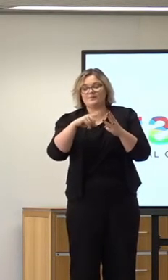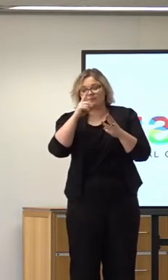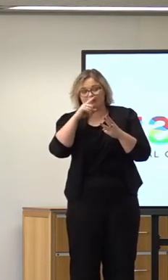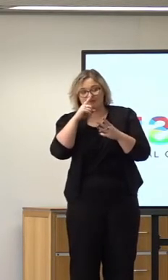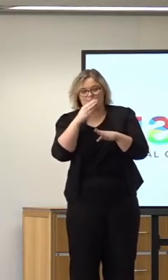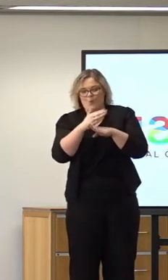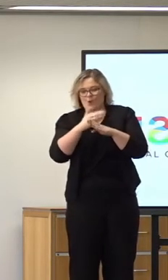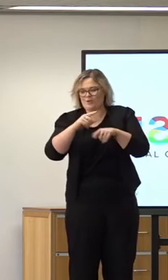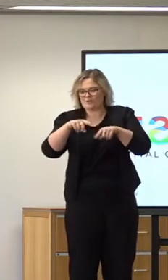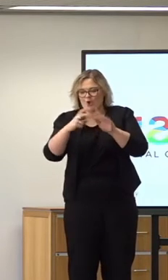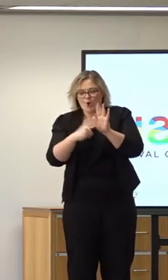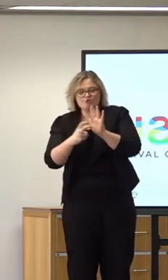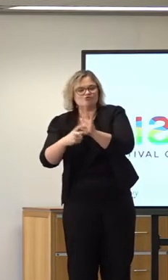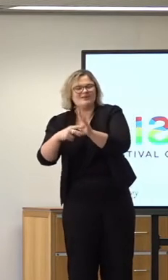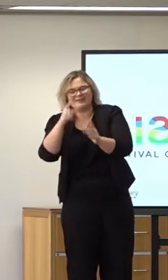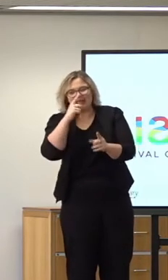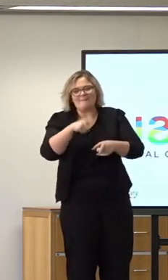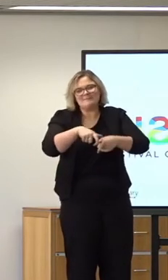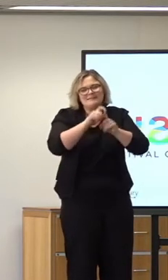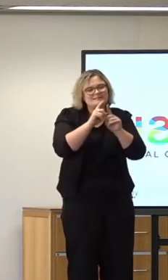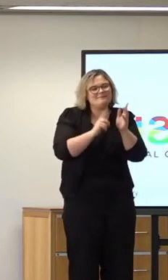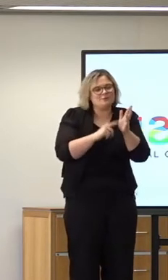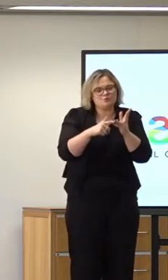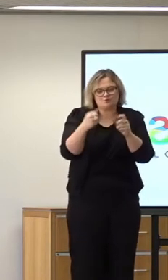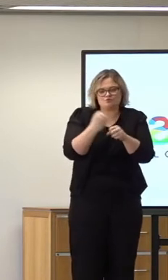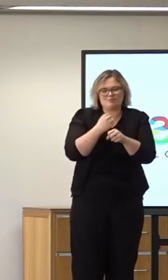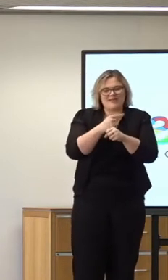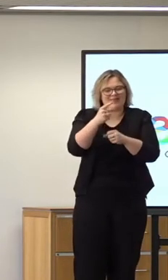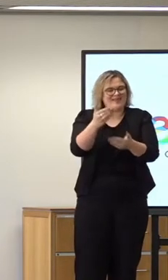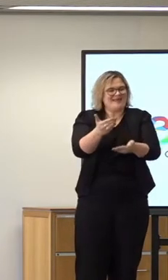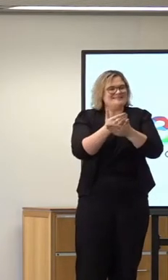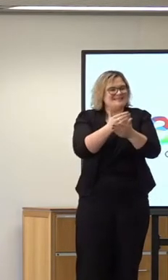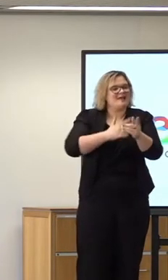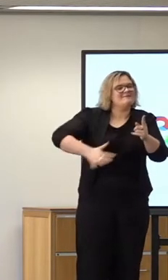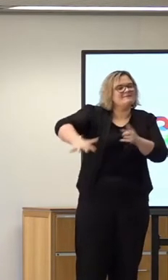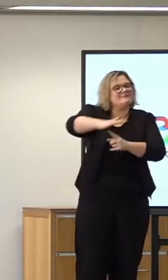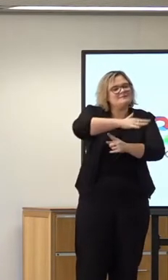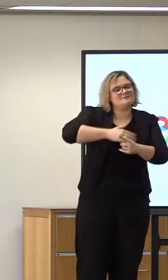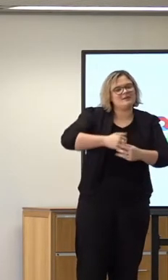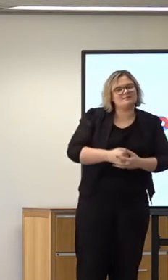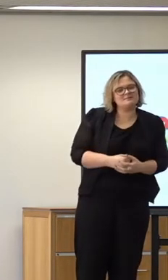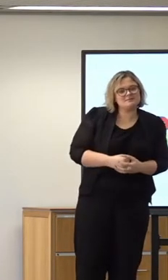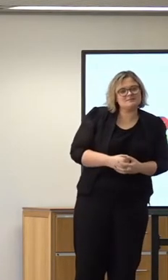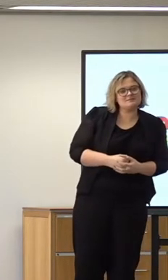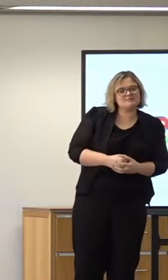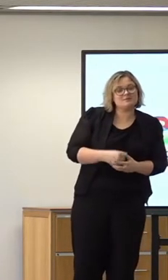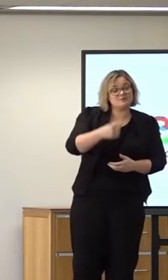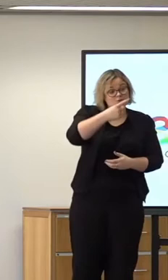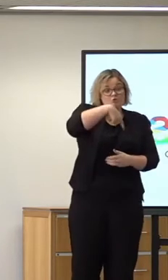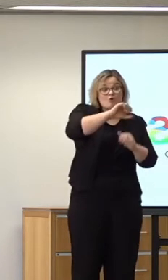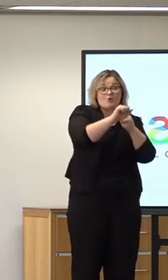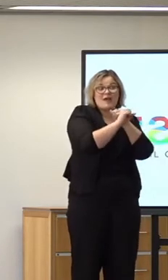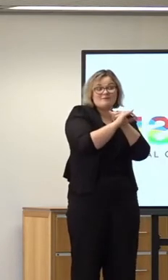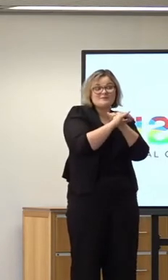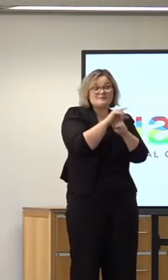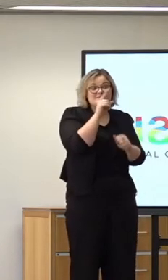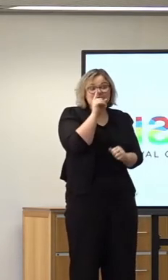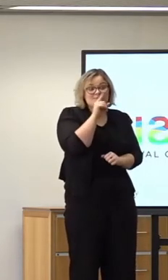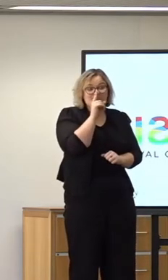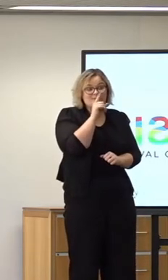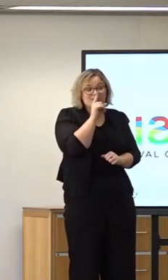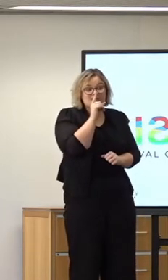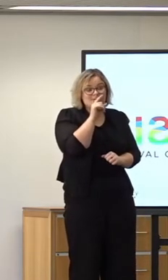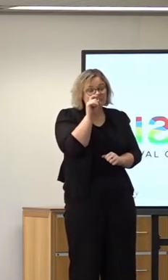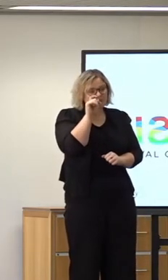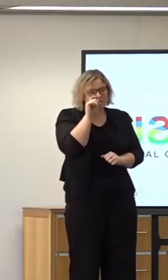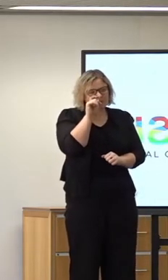employment conditions can be difficult to kind of create that safe space. So those were advertised for people of culturally